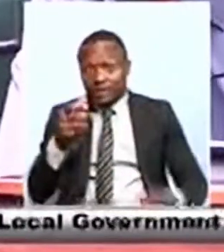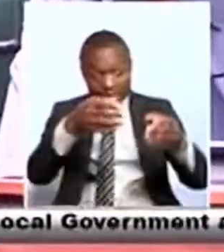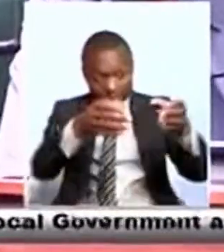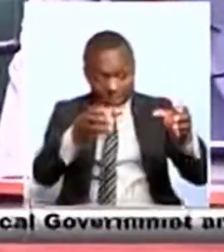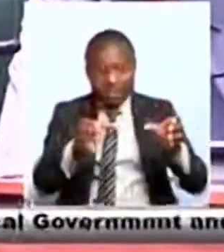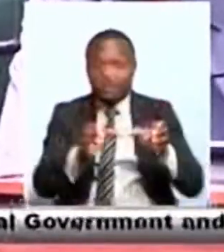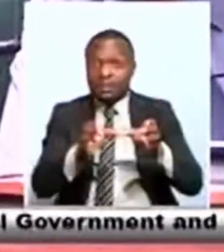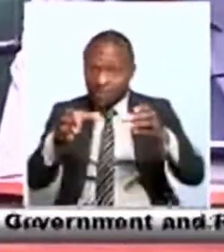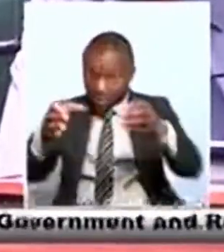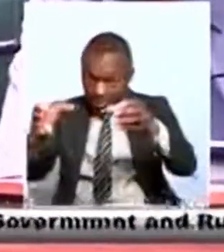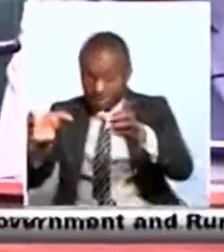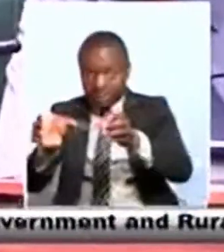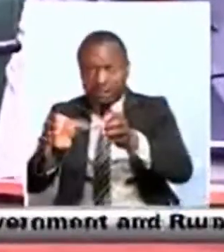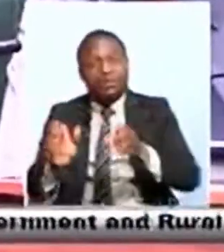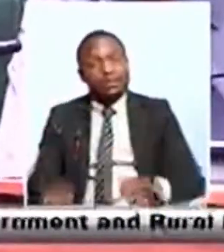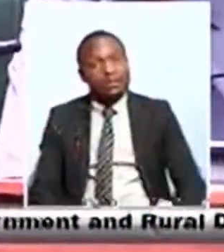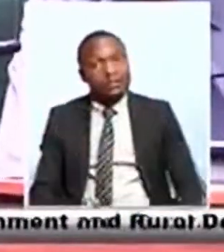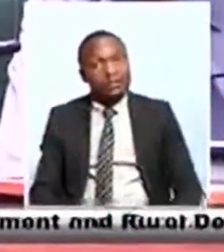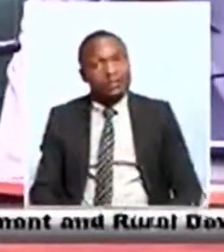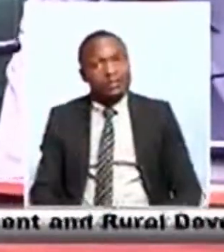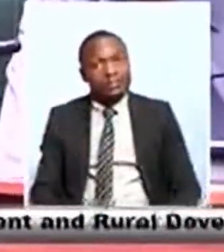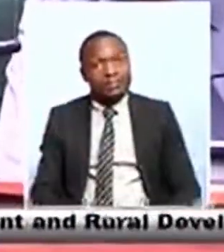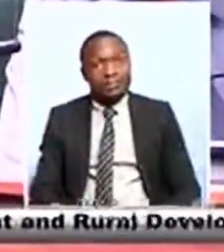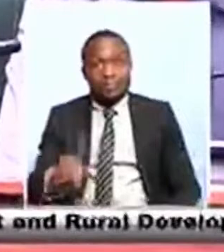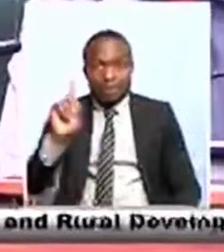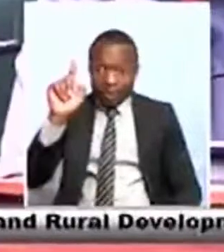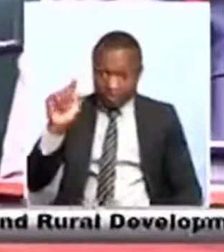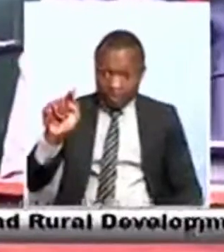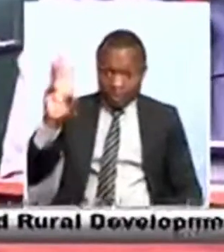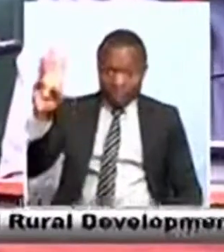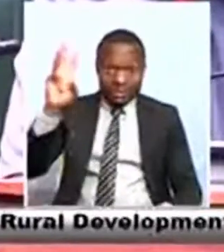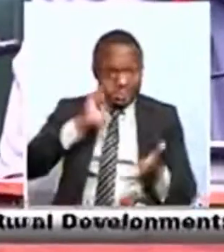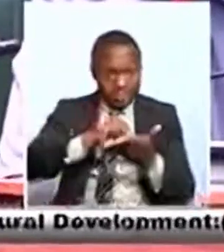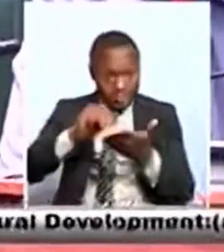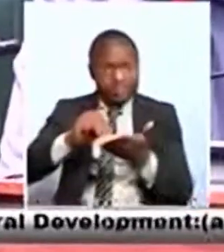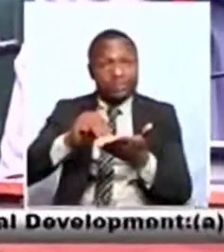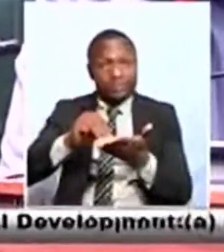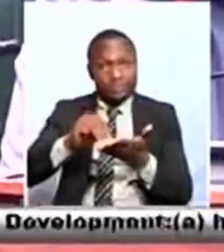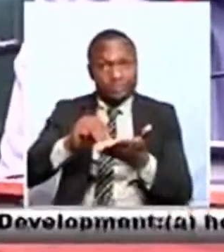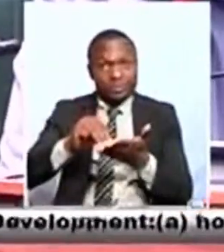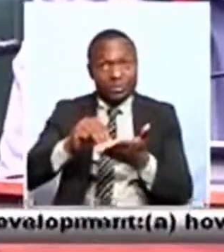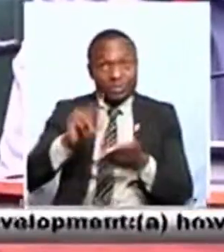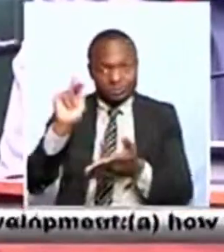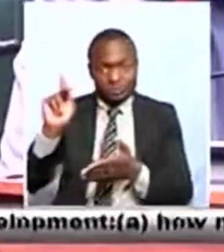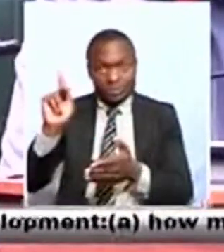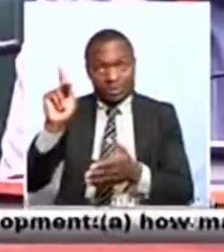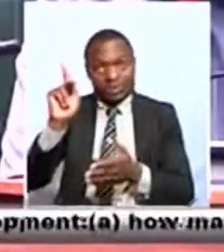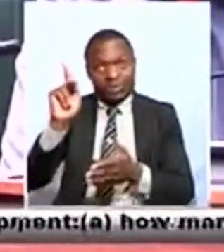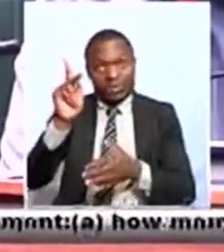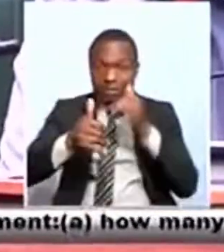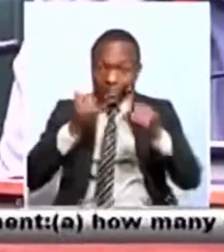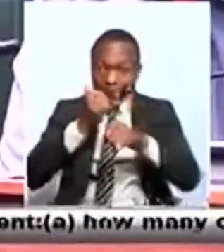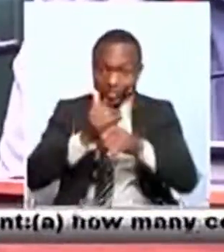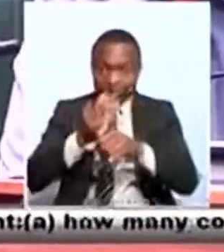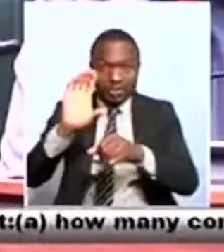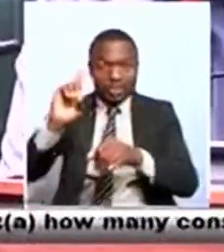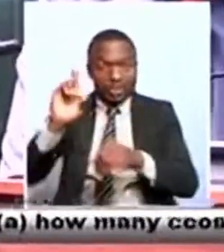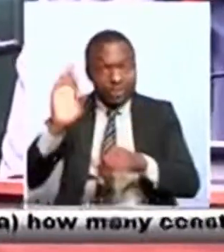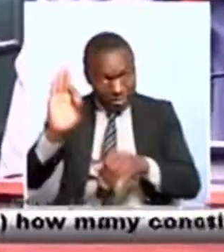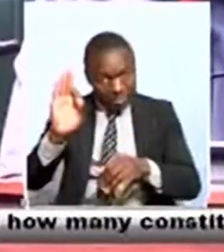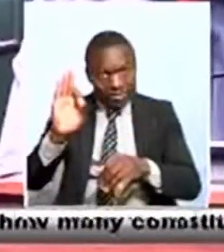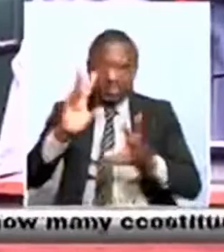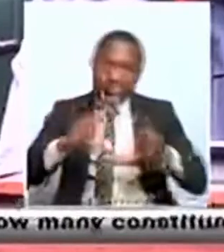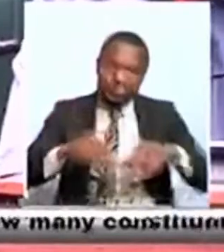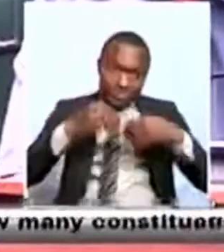constituencies, the partly 1.6 million kwacha per year per constituency was actually being given